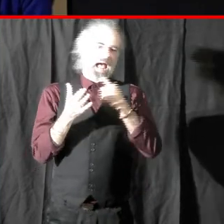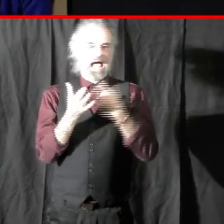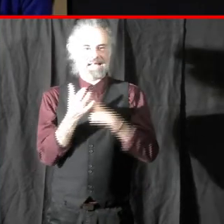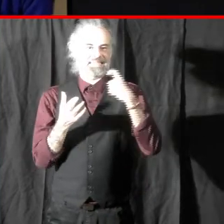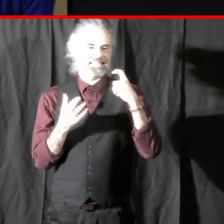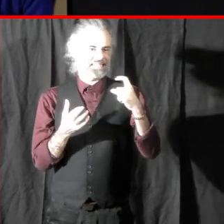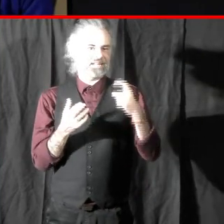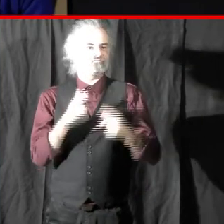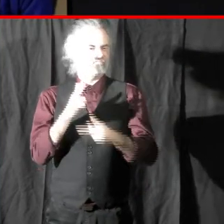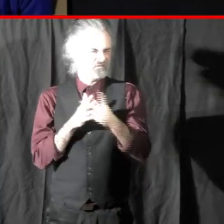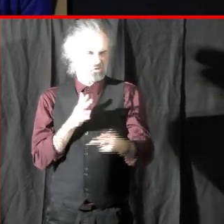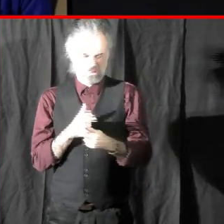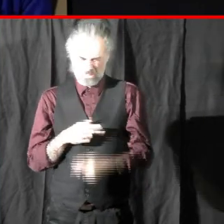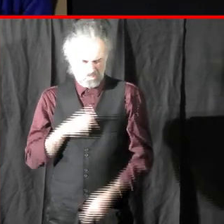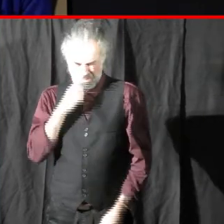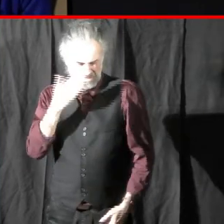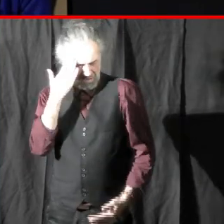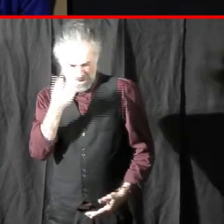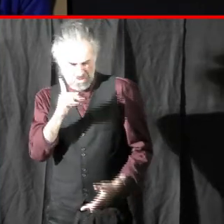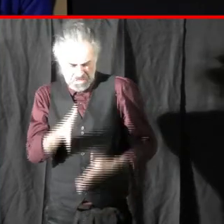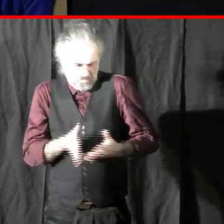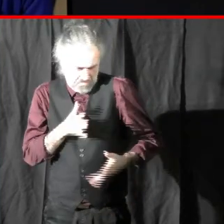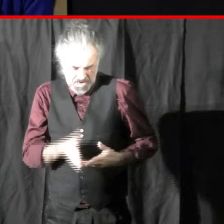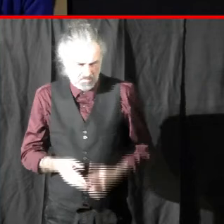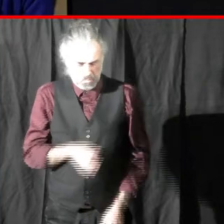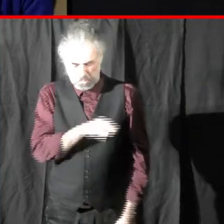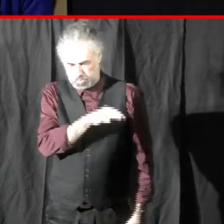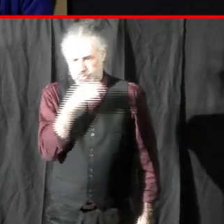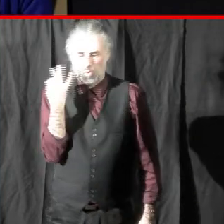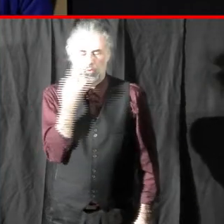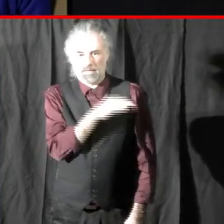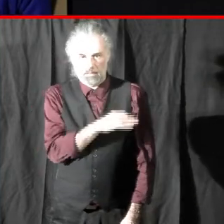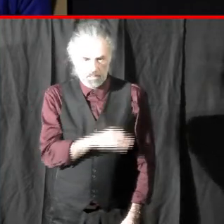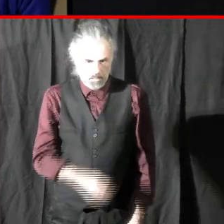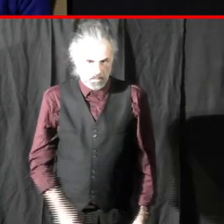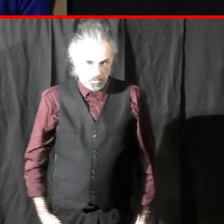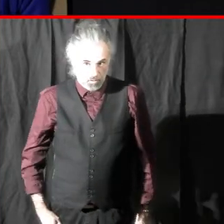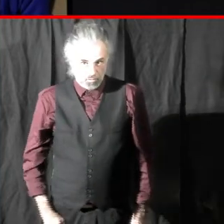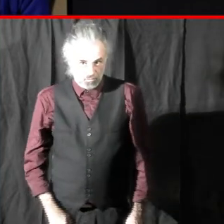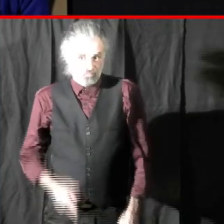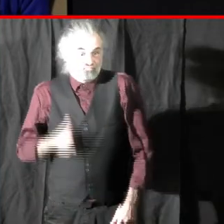what an ARC review is. The ARC reviewers do.